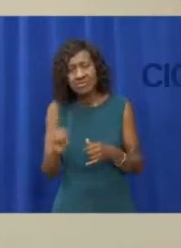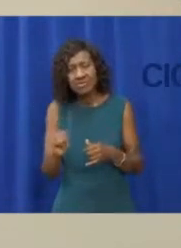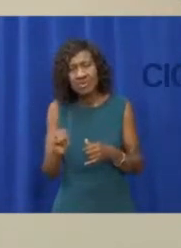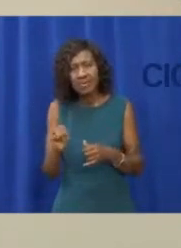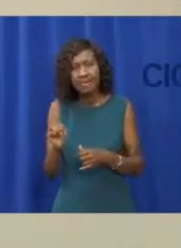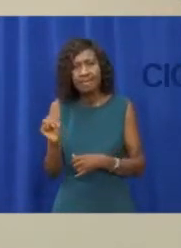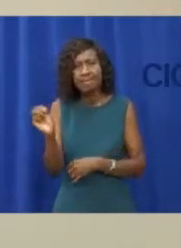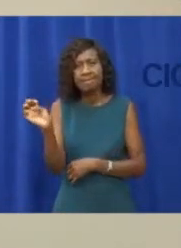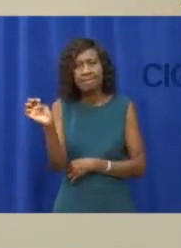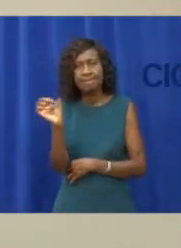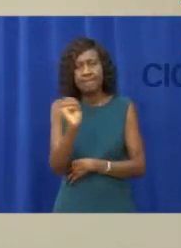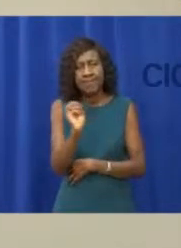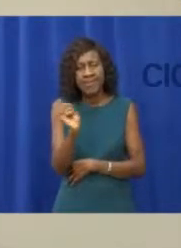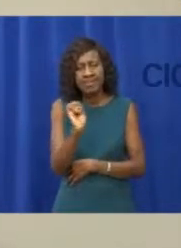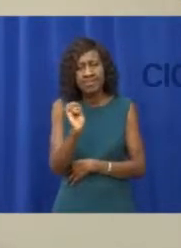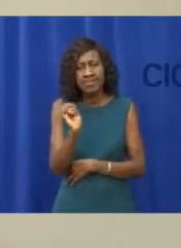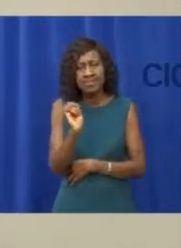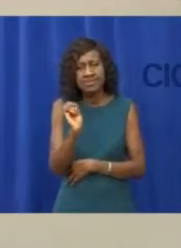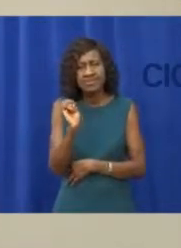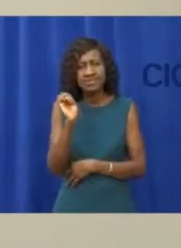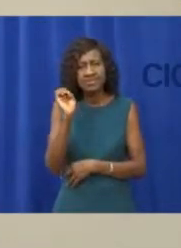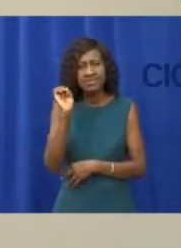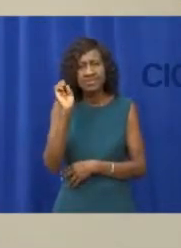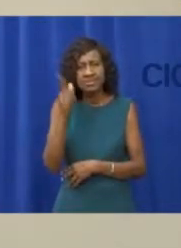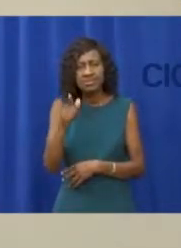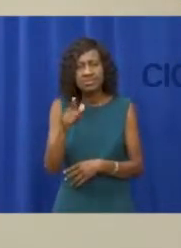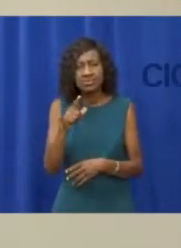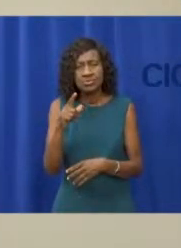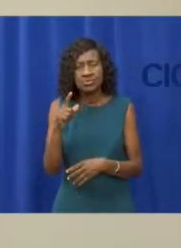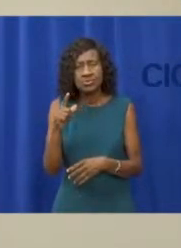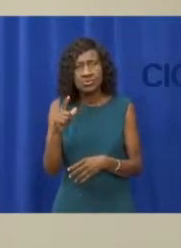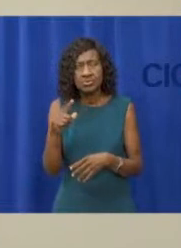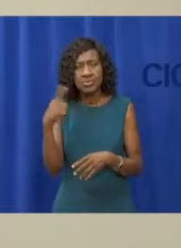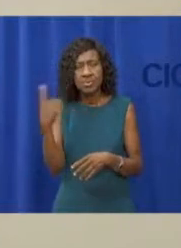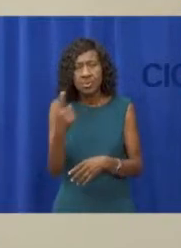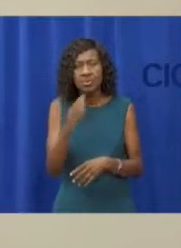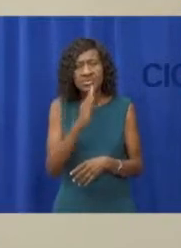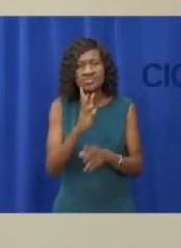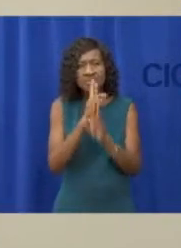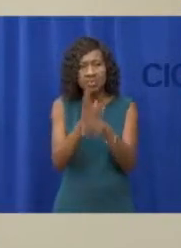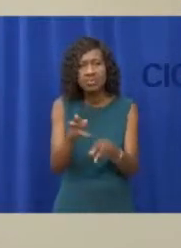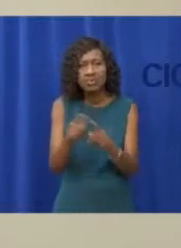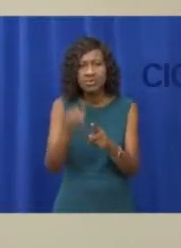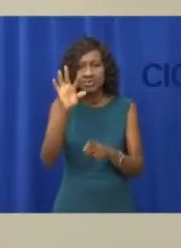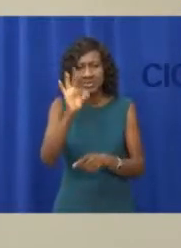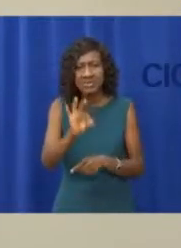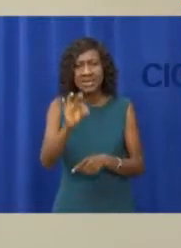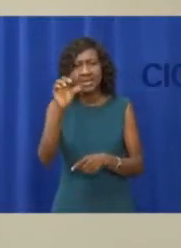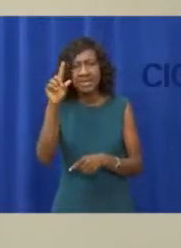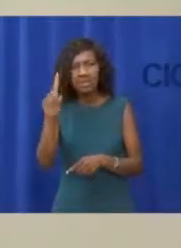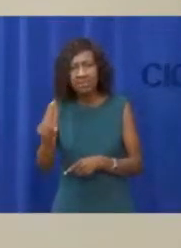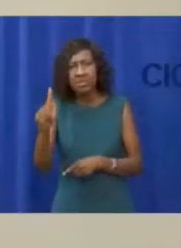Emergencies, as always, should continue to be reported to 911.